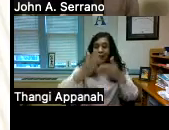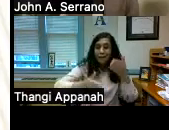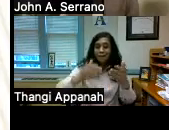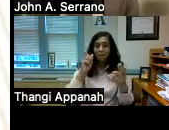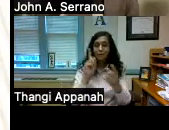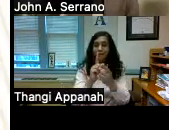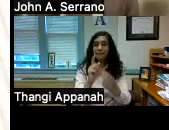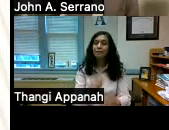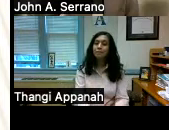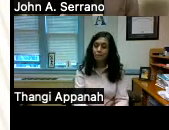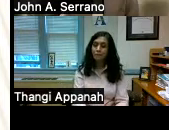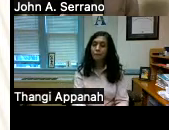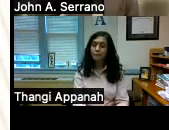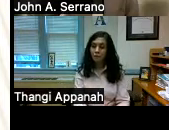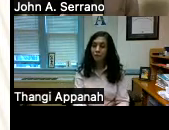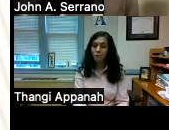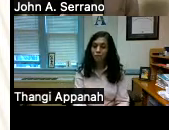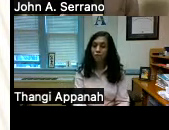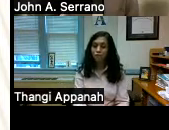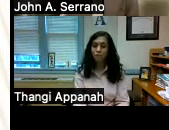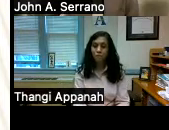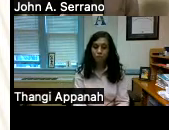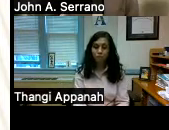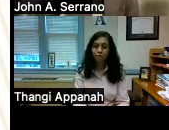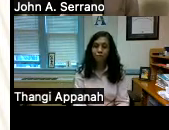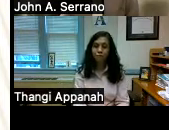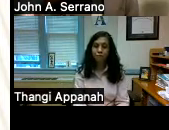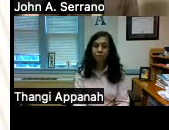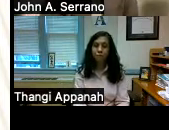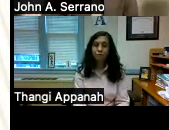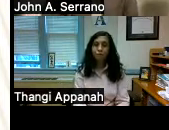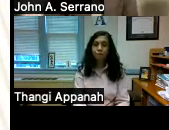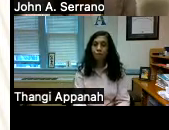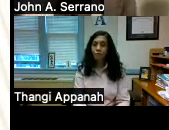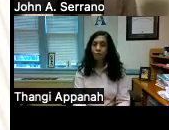And also family losing their jobs and not being able to make ends meet.